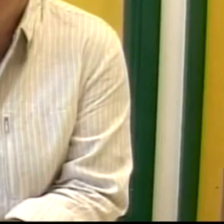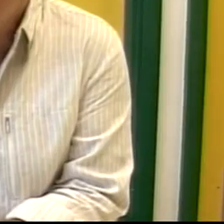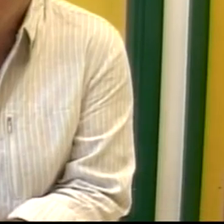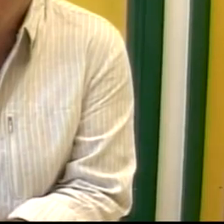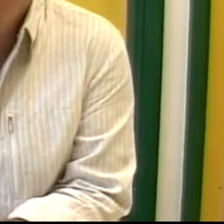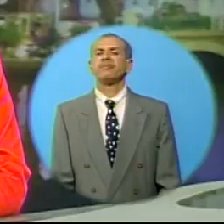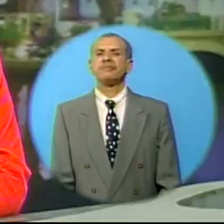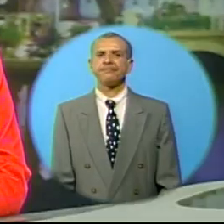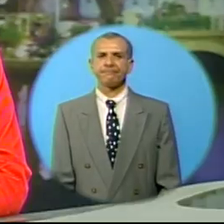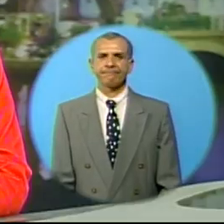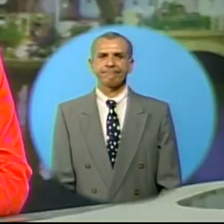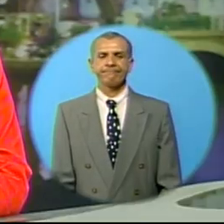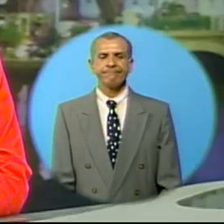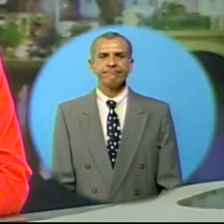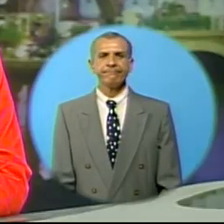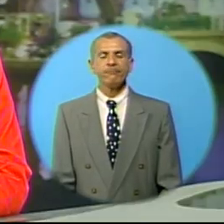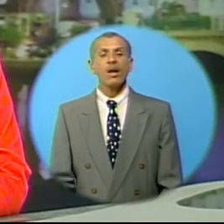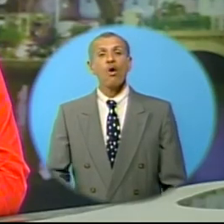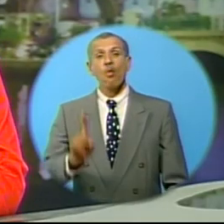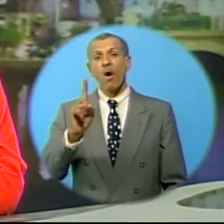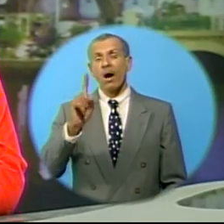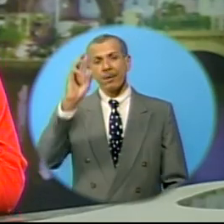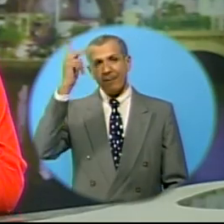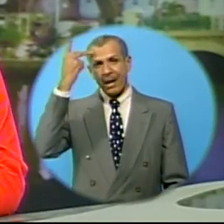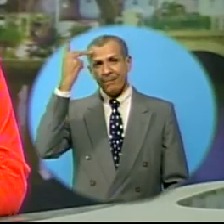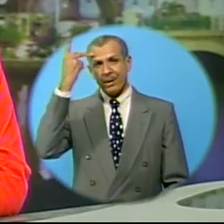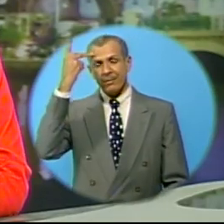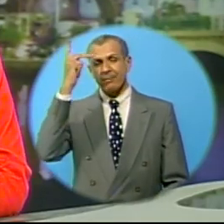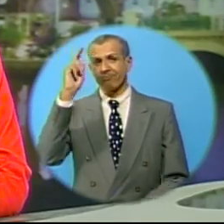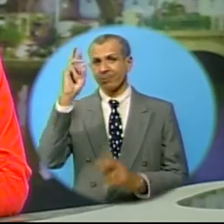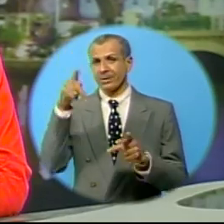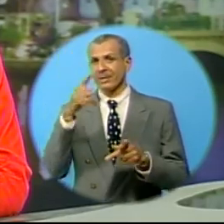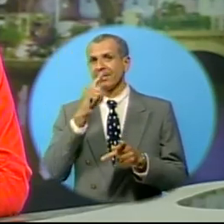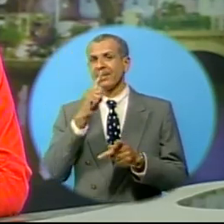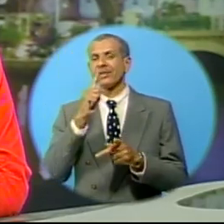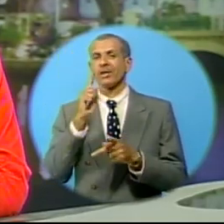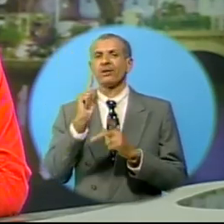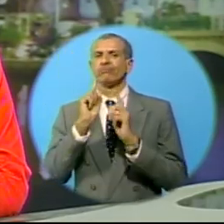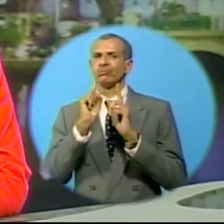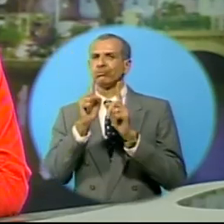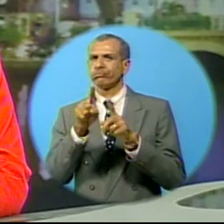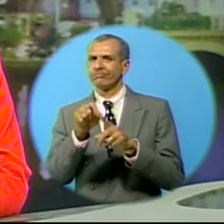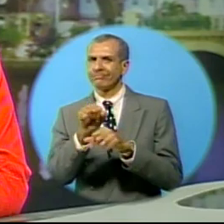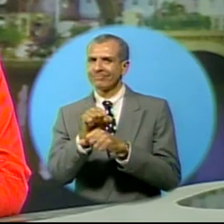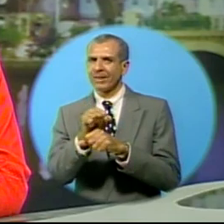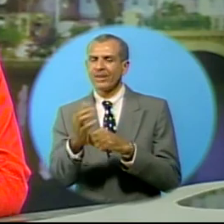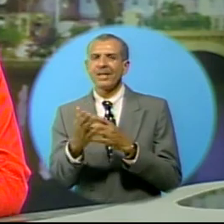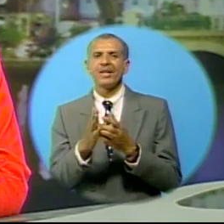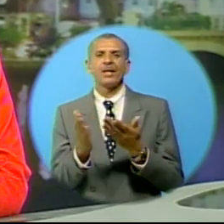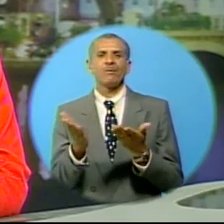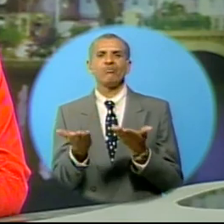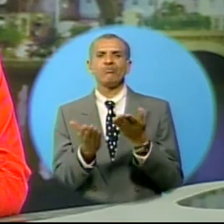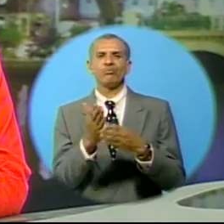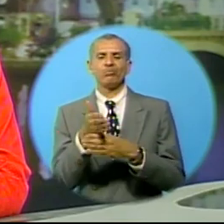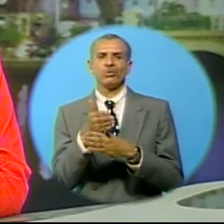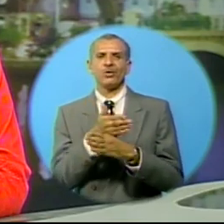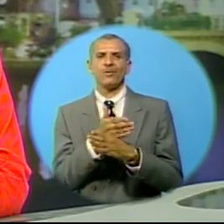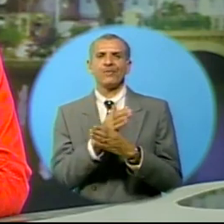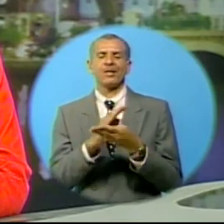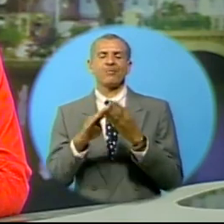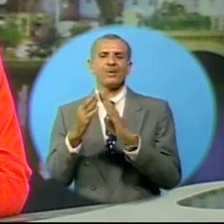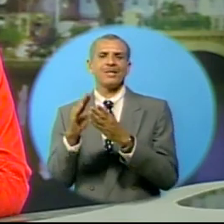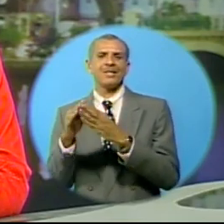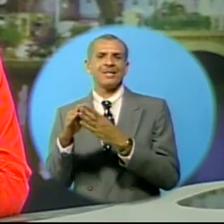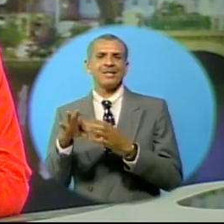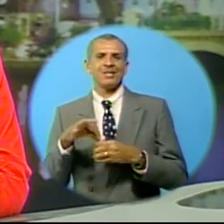to be. One parliamentary representative is on a mission to enhance the community spirit in his constituency and